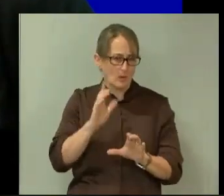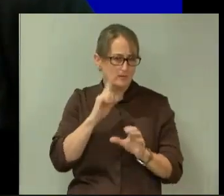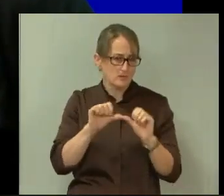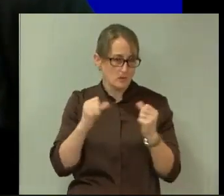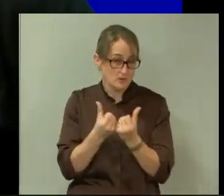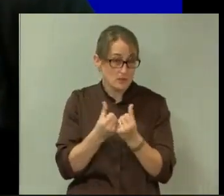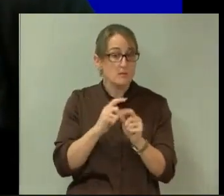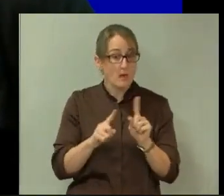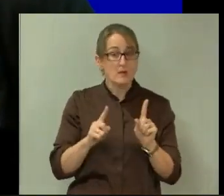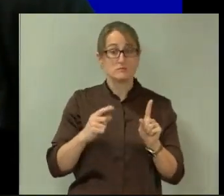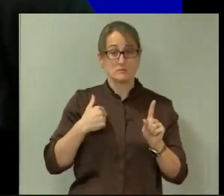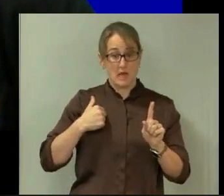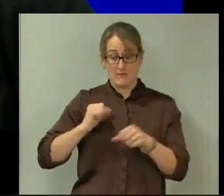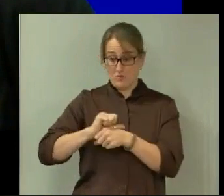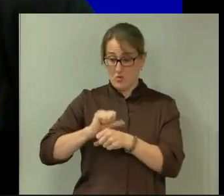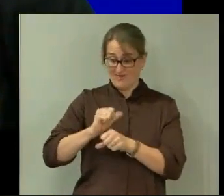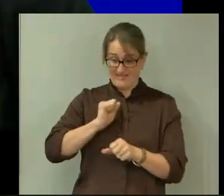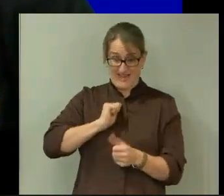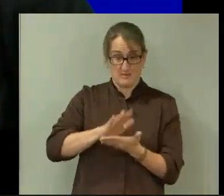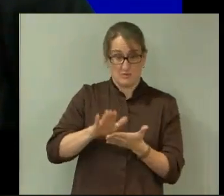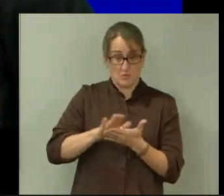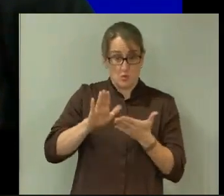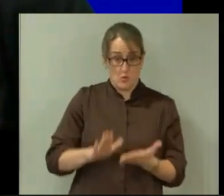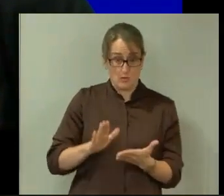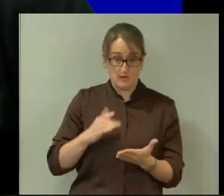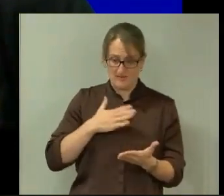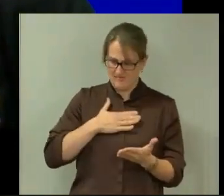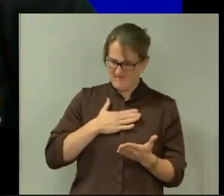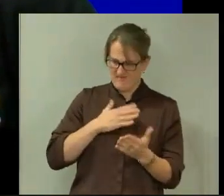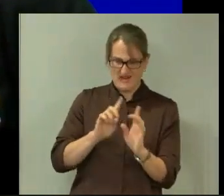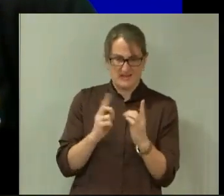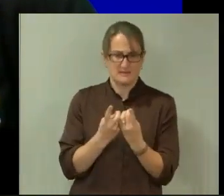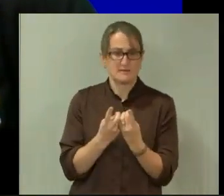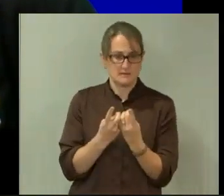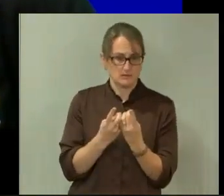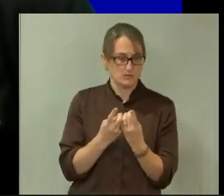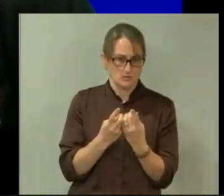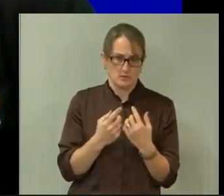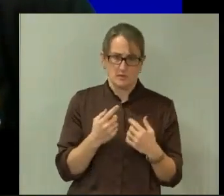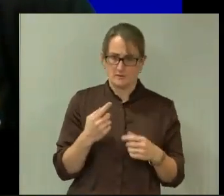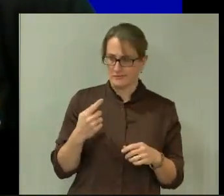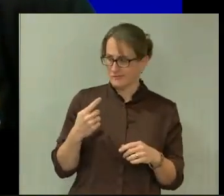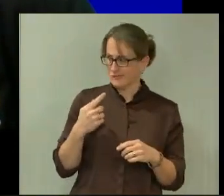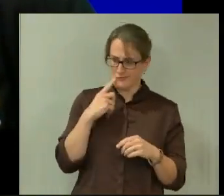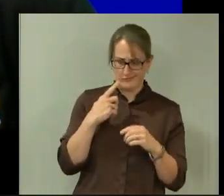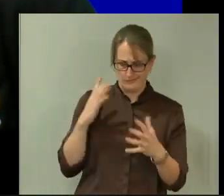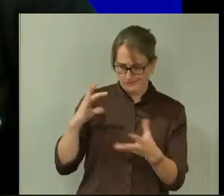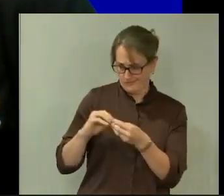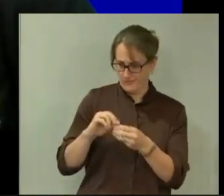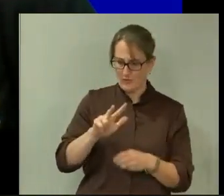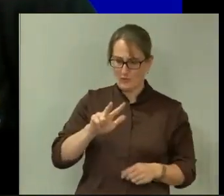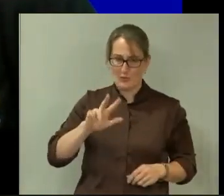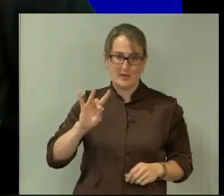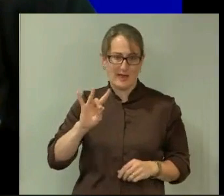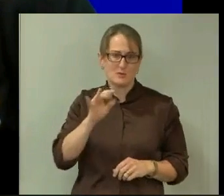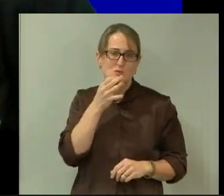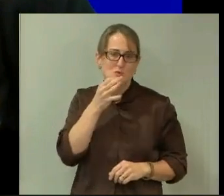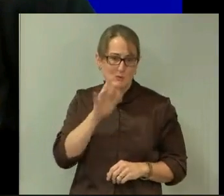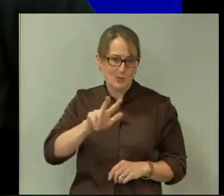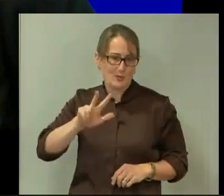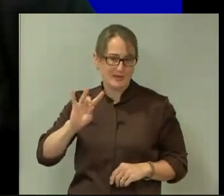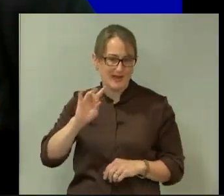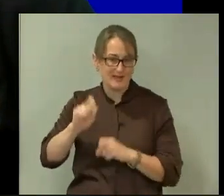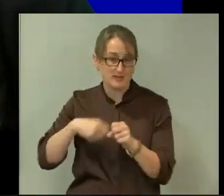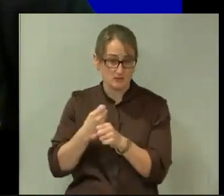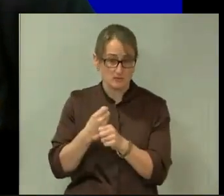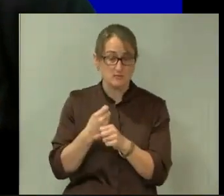custodian in my school district in Yucaipa for, going on 38 years. I know what it takes to open up a